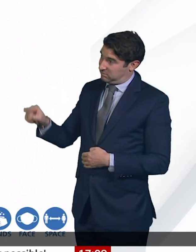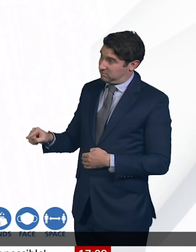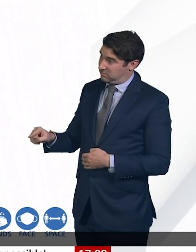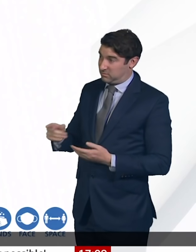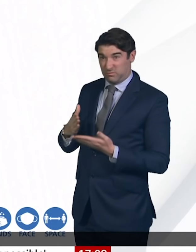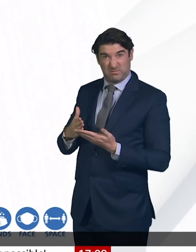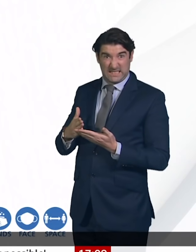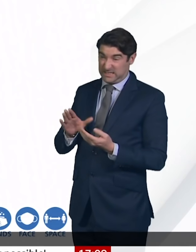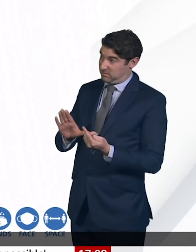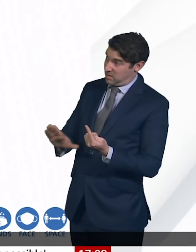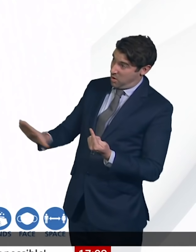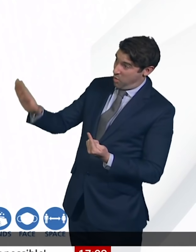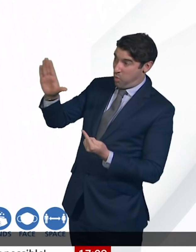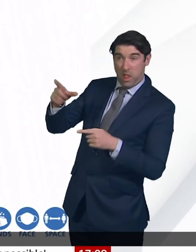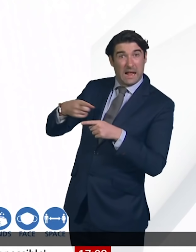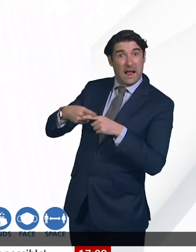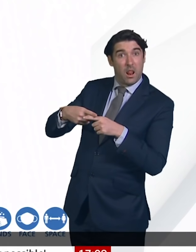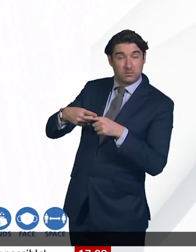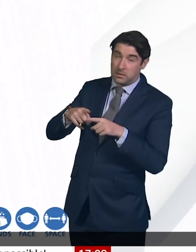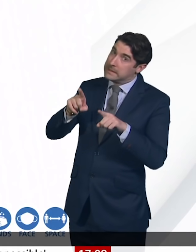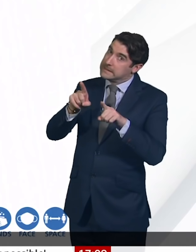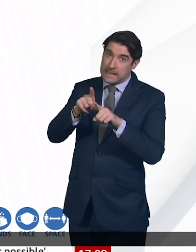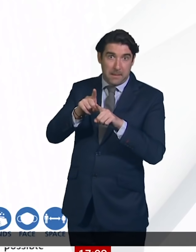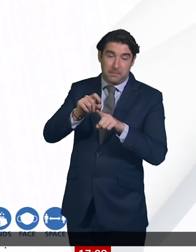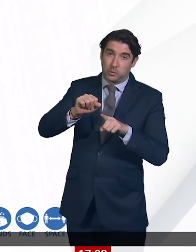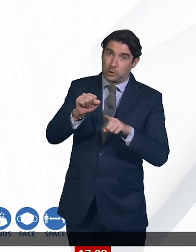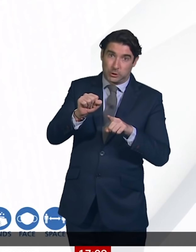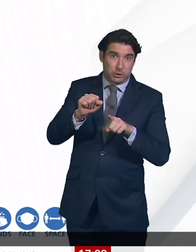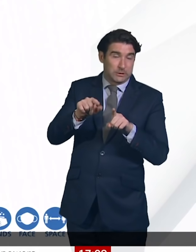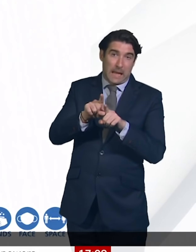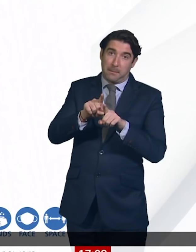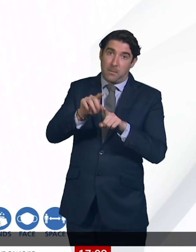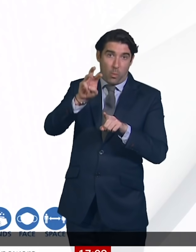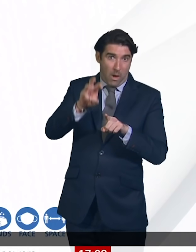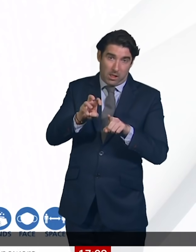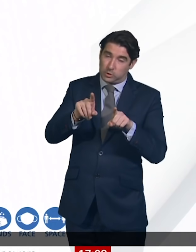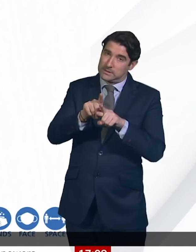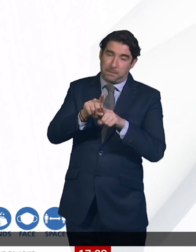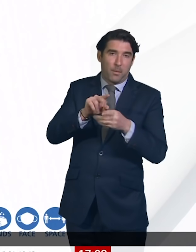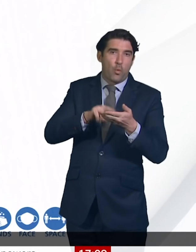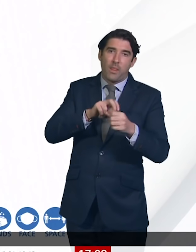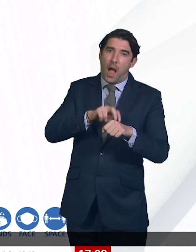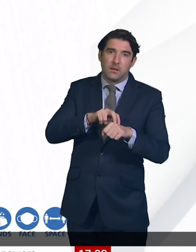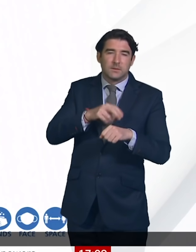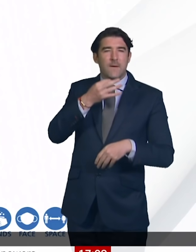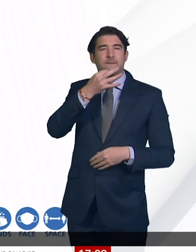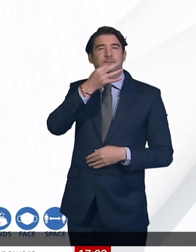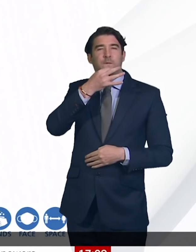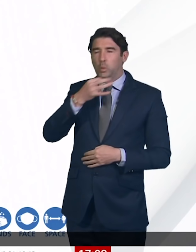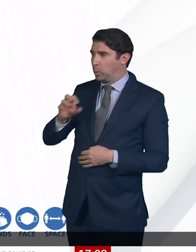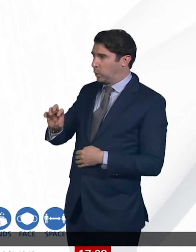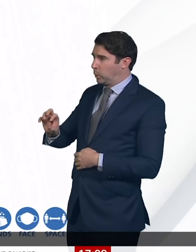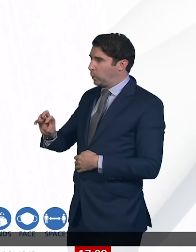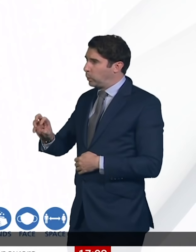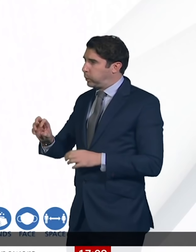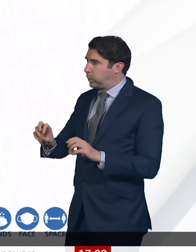true in Scotland, Wales and Northern Ireland, with a few exceptions, but a very rapid increase